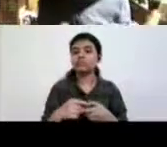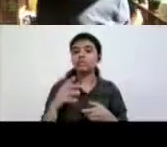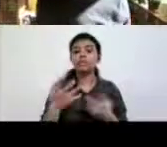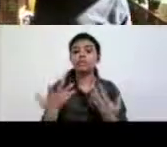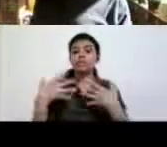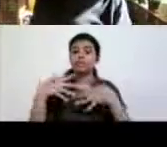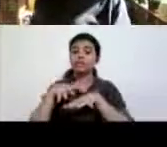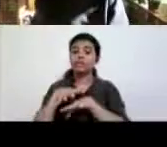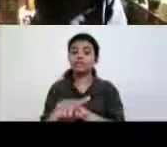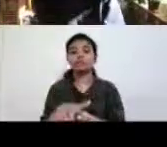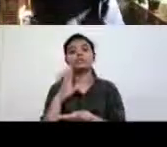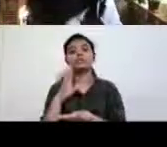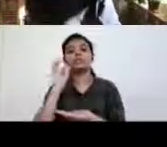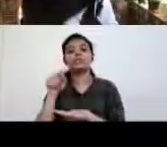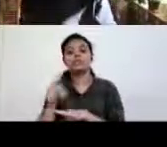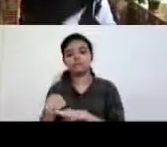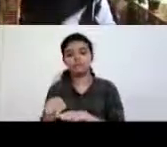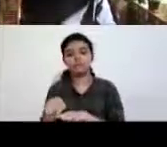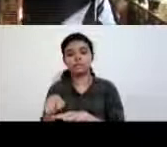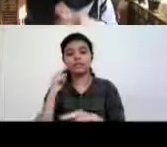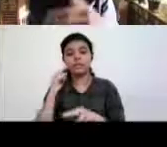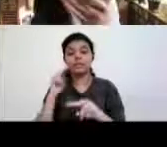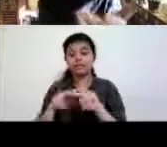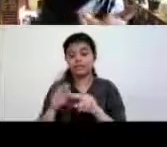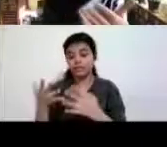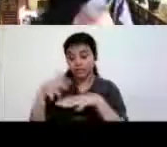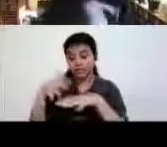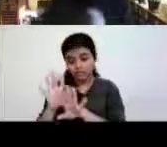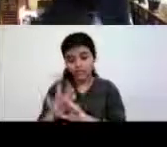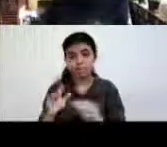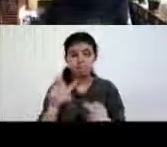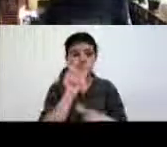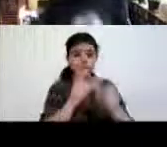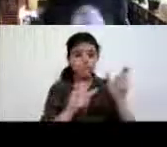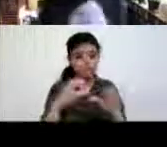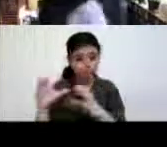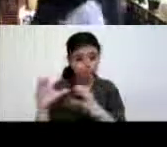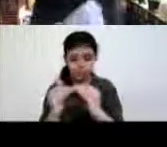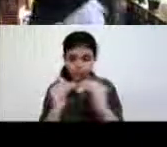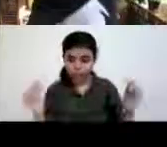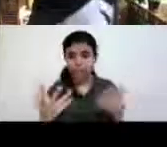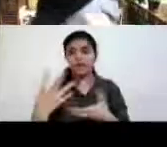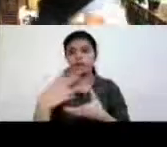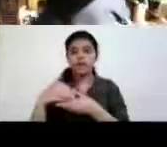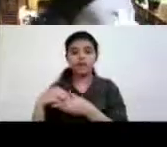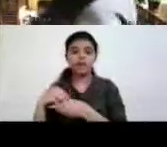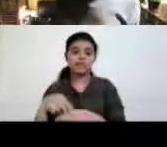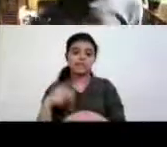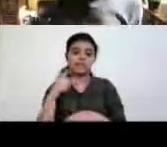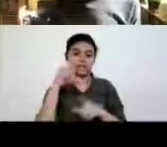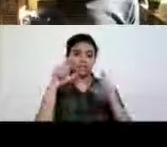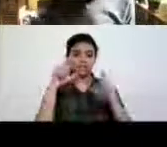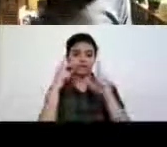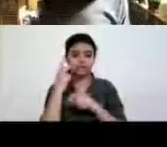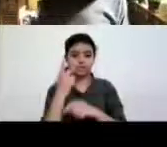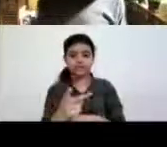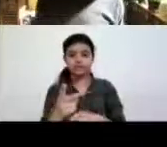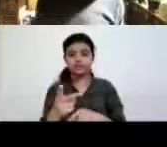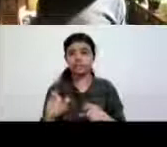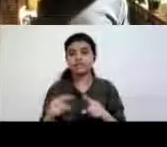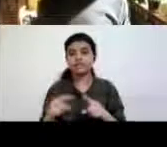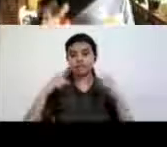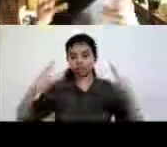inclusion. Yeah. So, and of course, like showing you, for example, this sign back entrance for a person